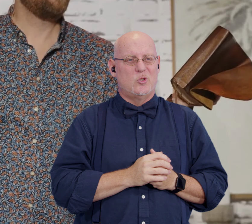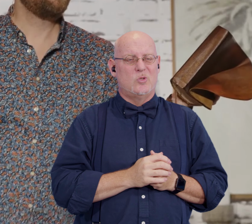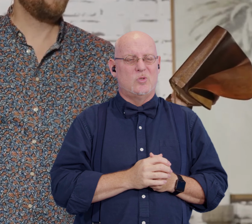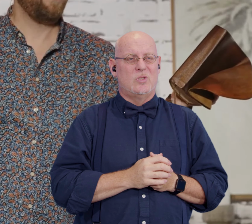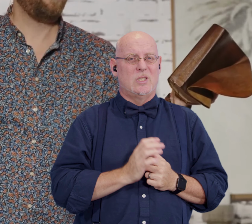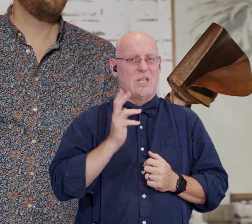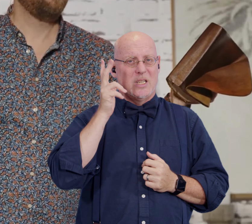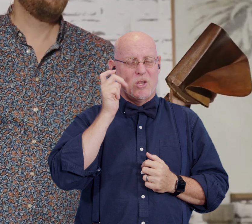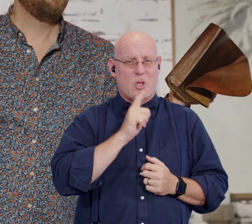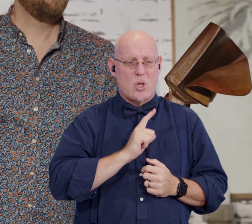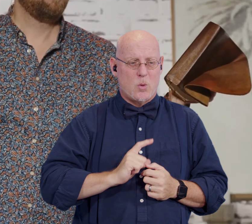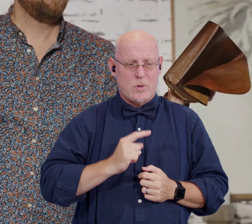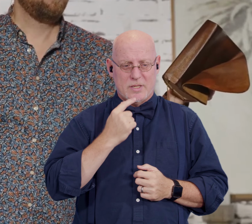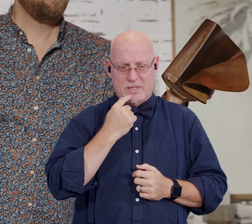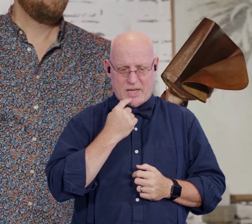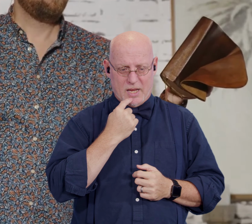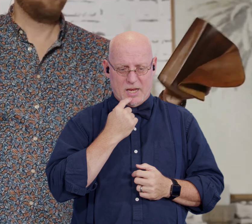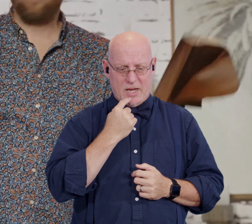hear the Lord say,